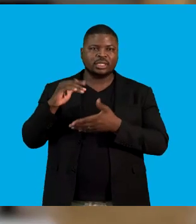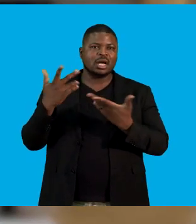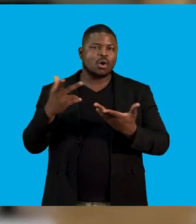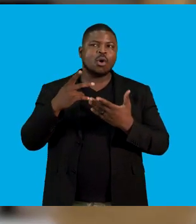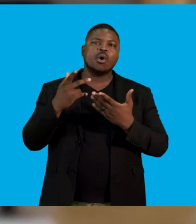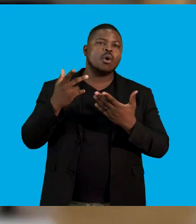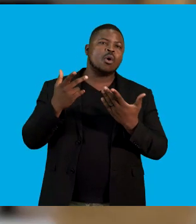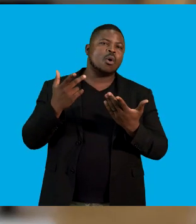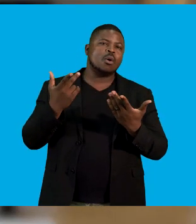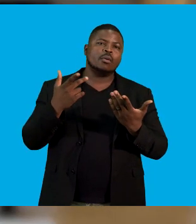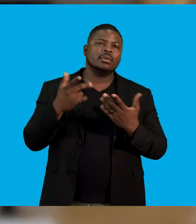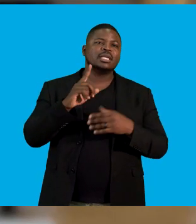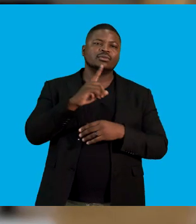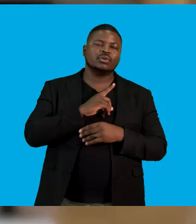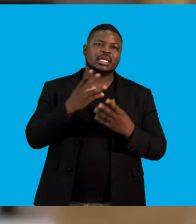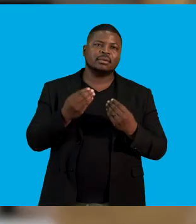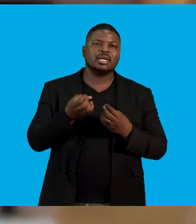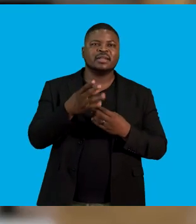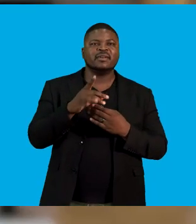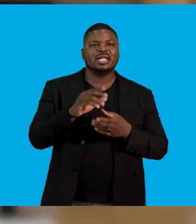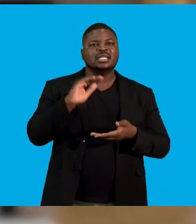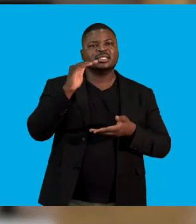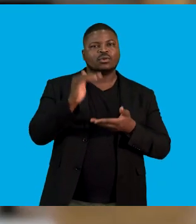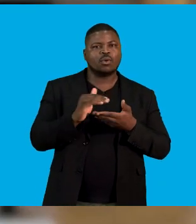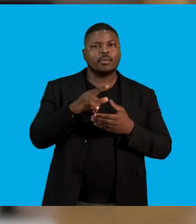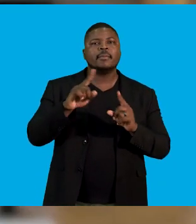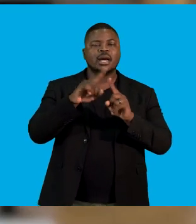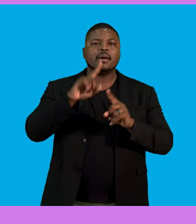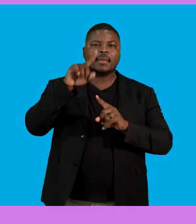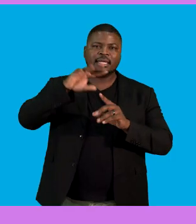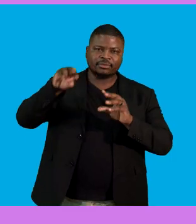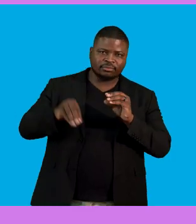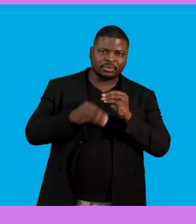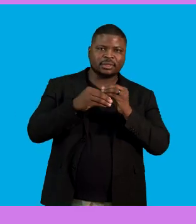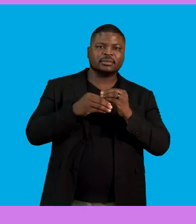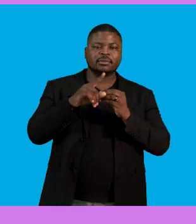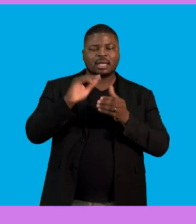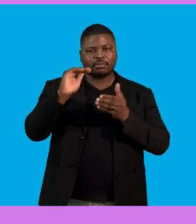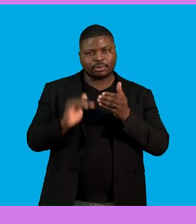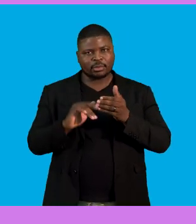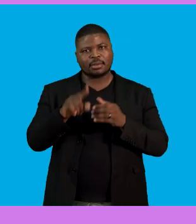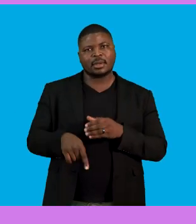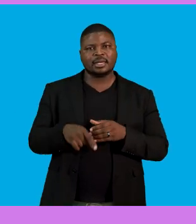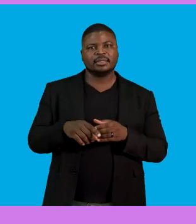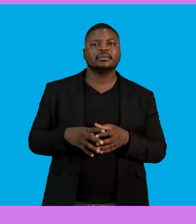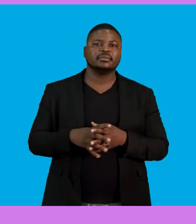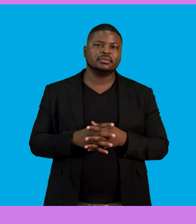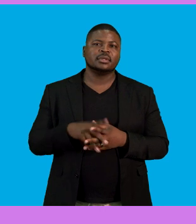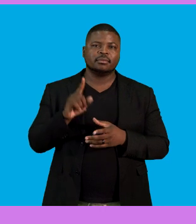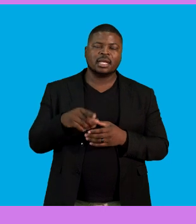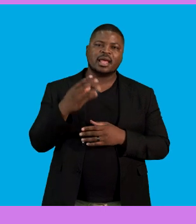That is why the number is given as a comma. So we have to actually round it down to